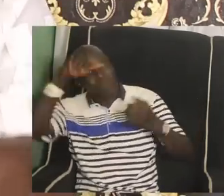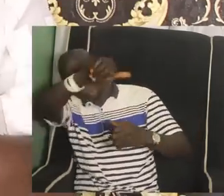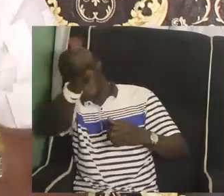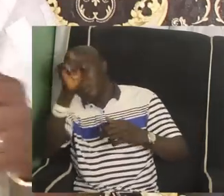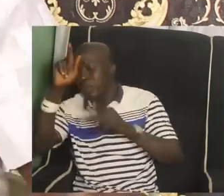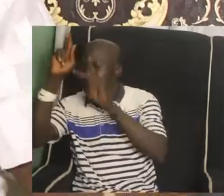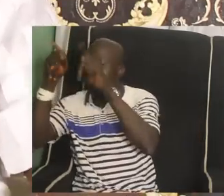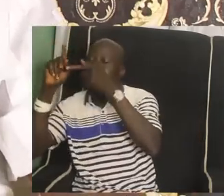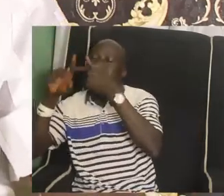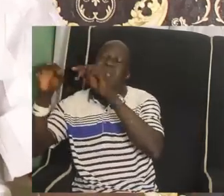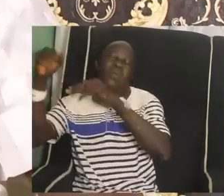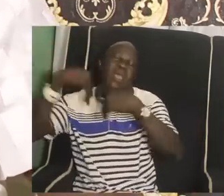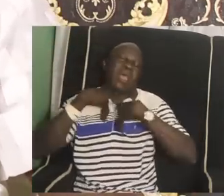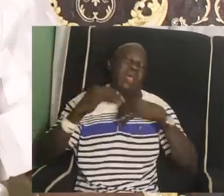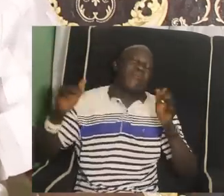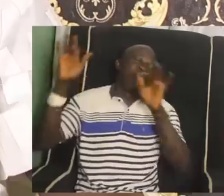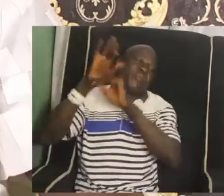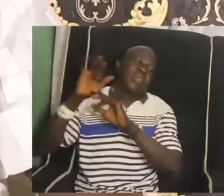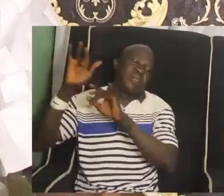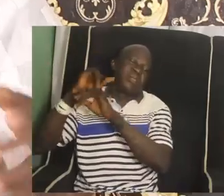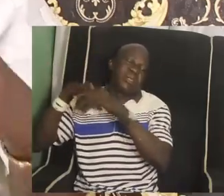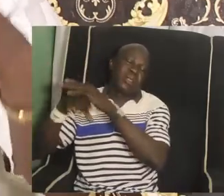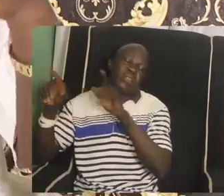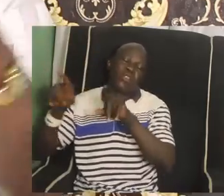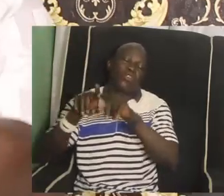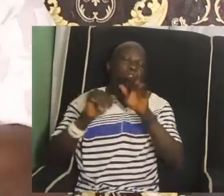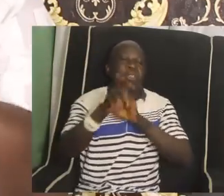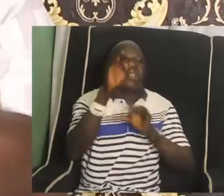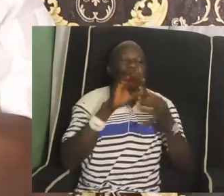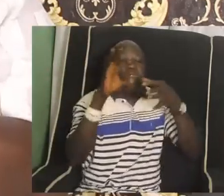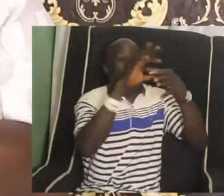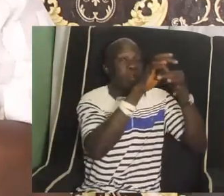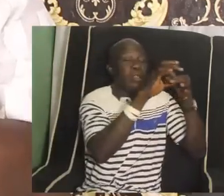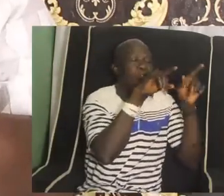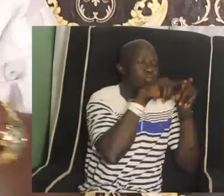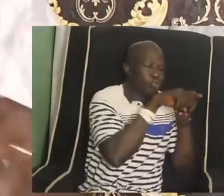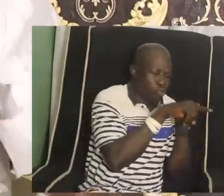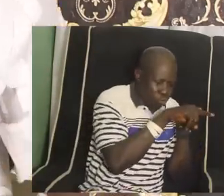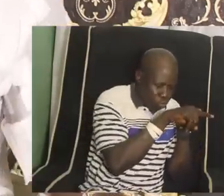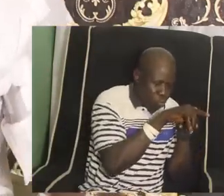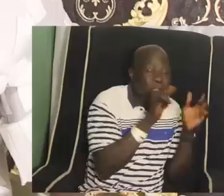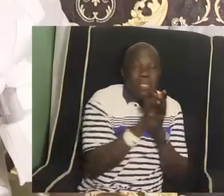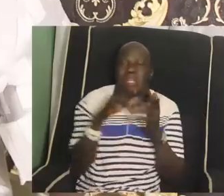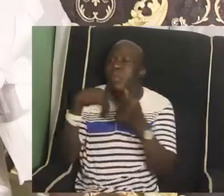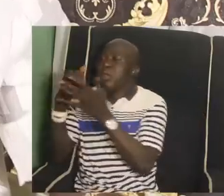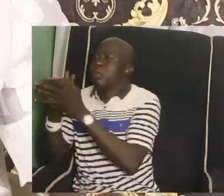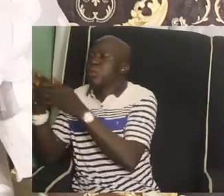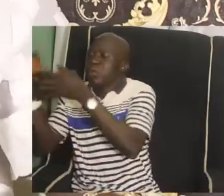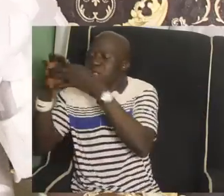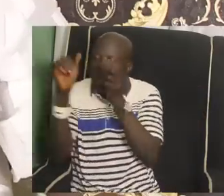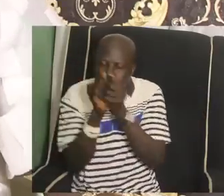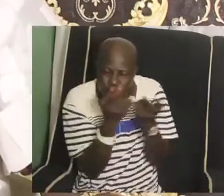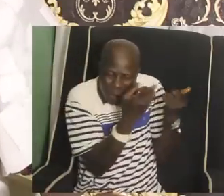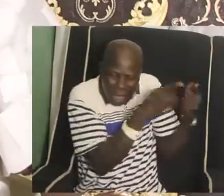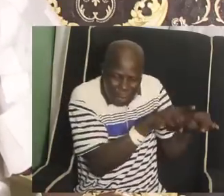enikan to se olanu ni. That means you be disconnected with your benefactor. So go to apo connect e bayi. Why without they con you are connected? A je pe connection la ka ma